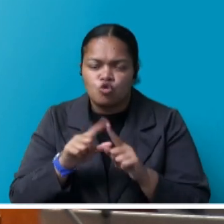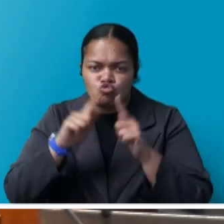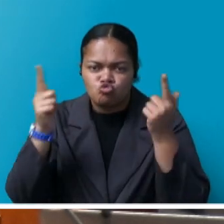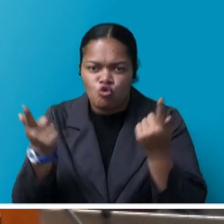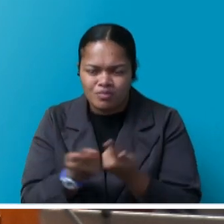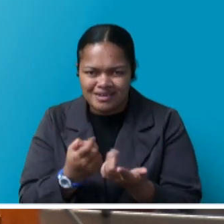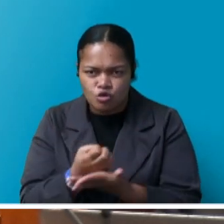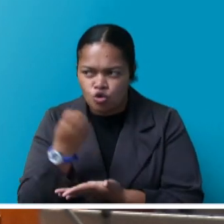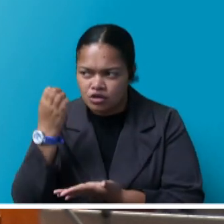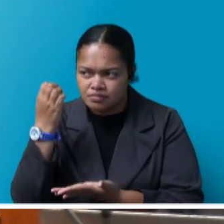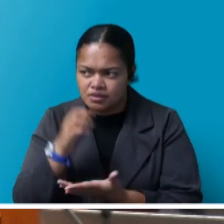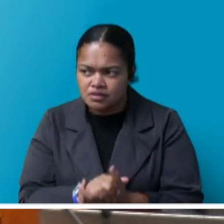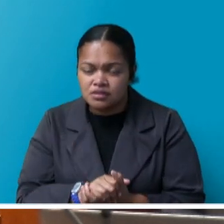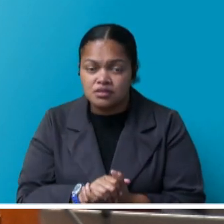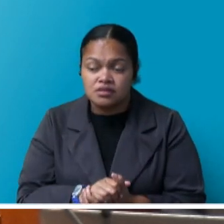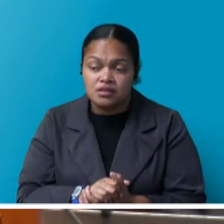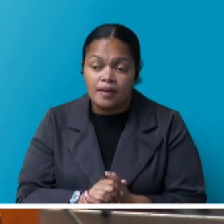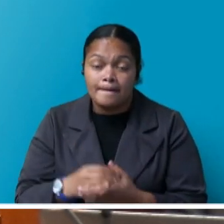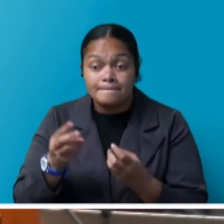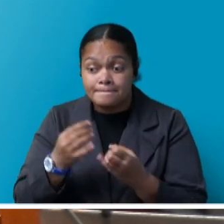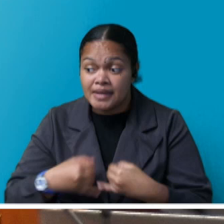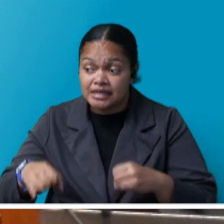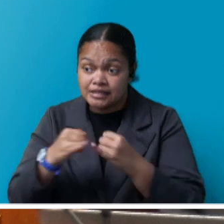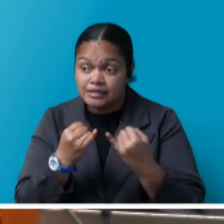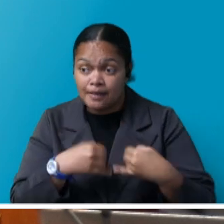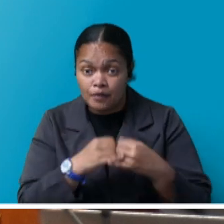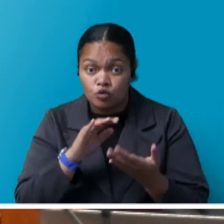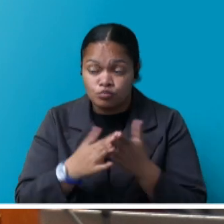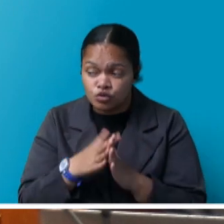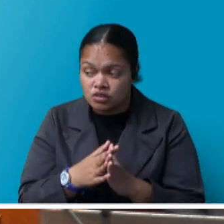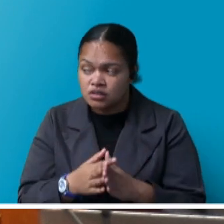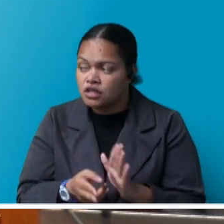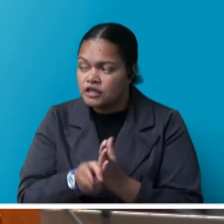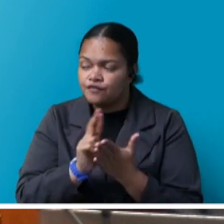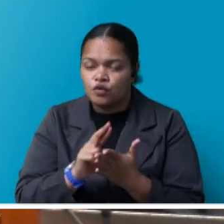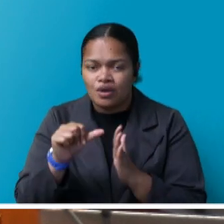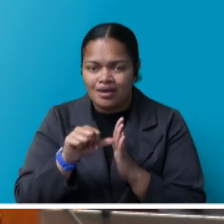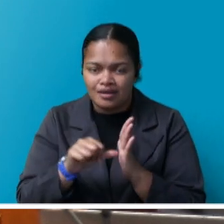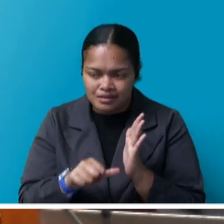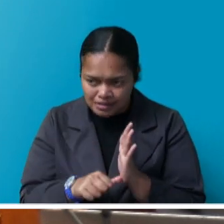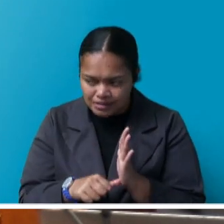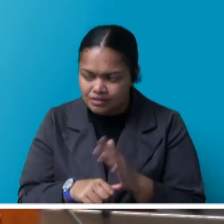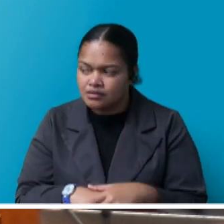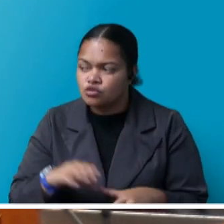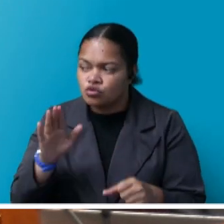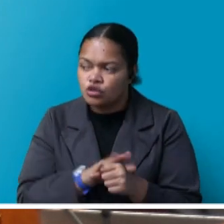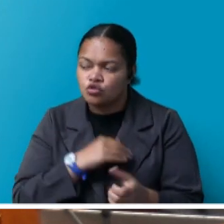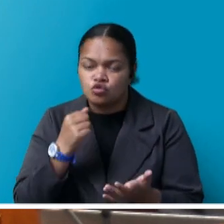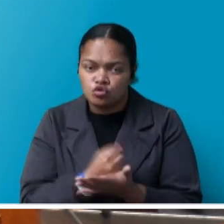economy. For our rural and maritime communities, this review of the Education Act and related policies must ensure